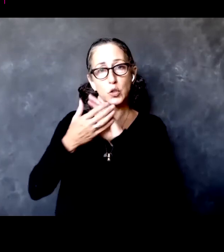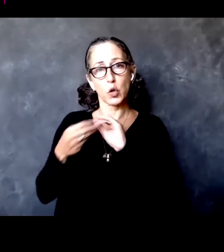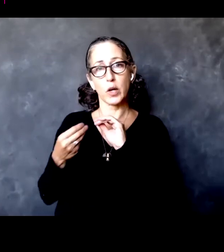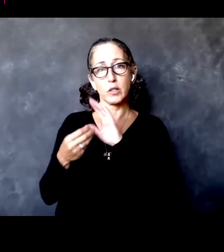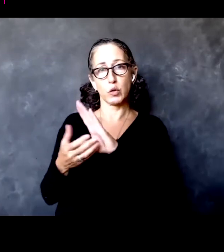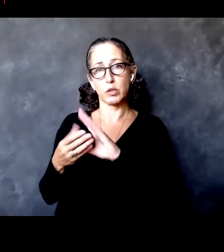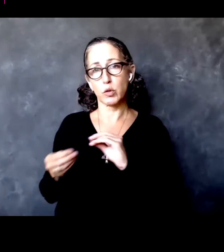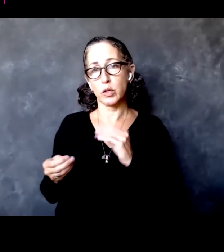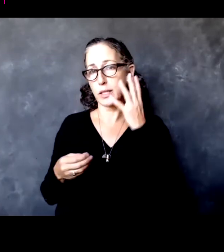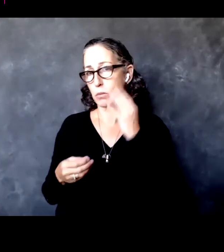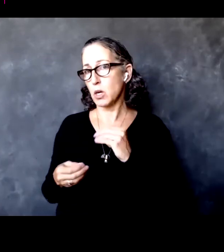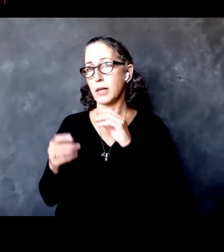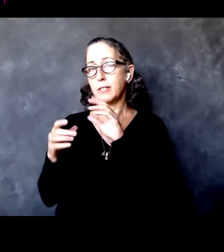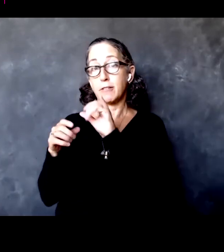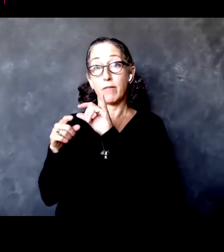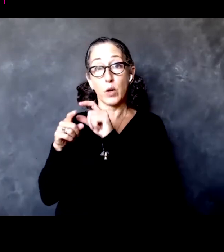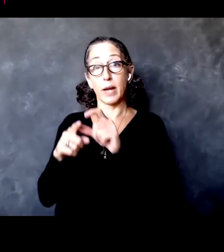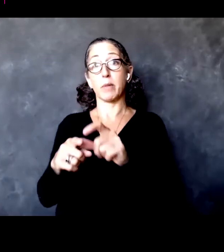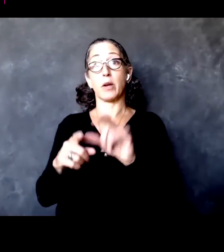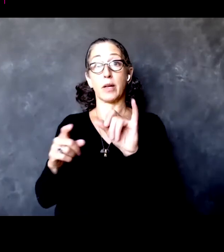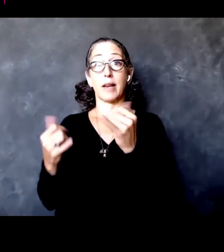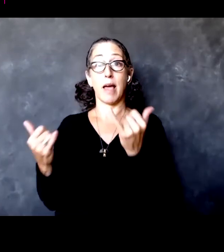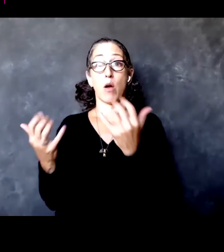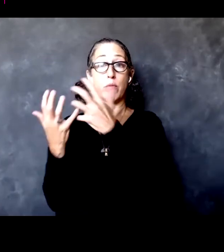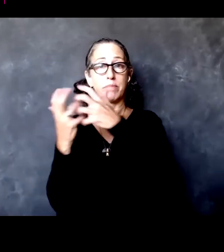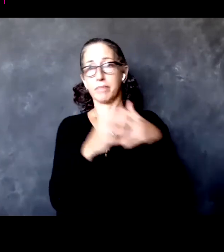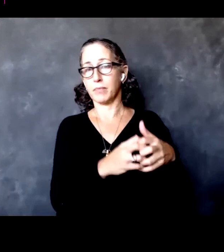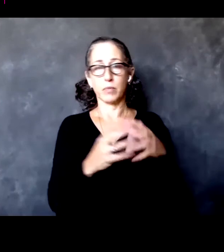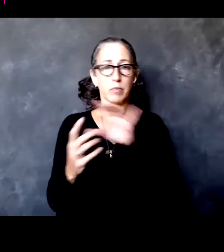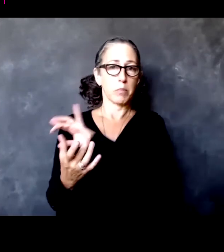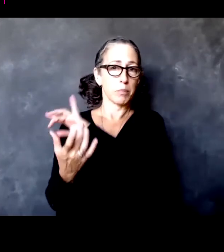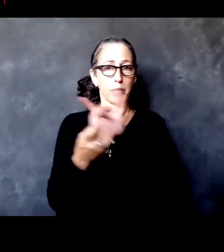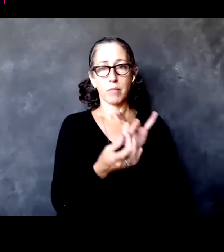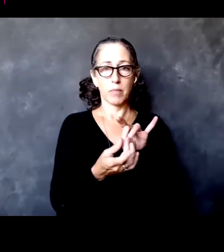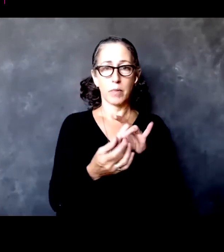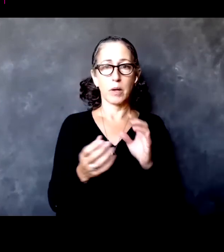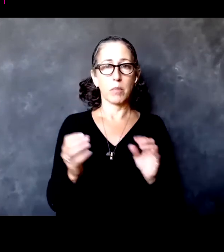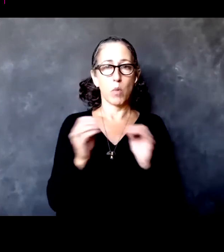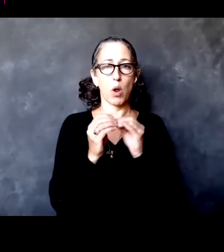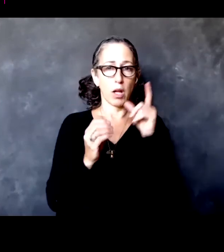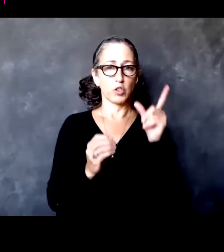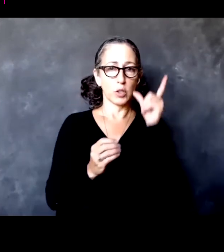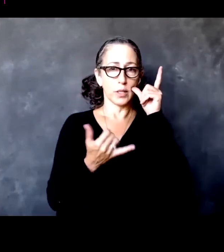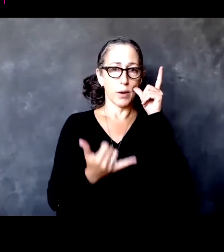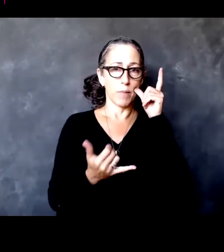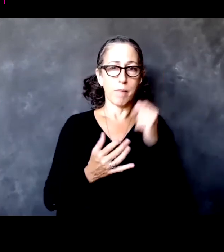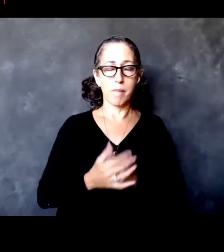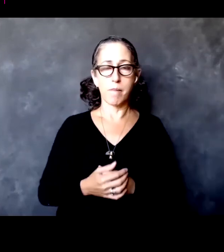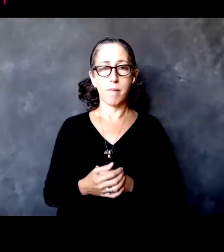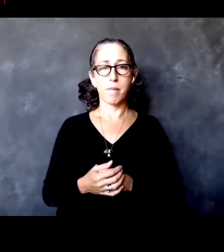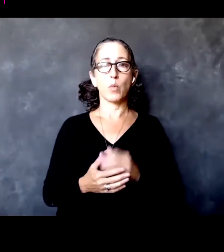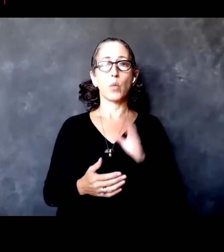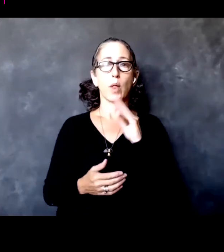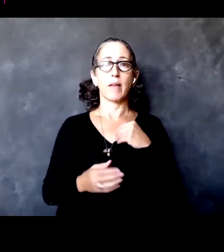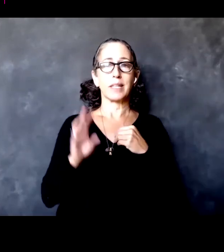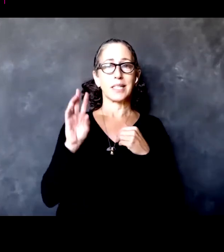means then is when you start, and I'm going to bring up my PowerPoint right again, we're going to walk through 6 steps. So